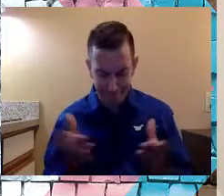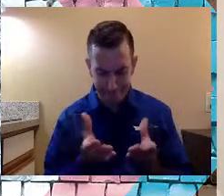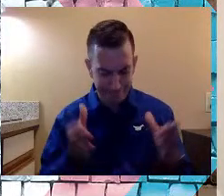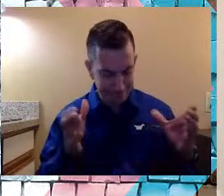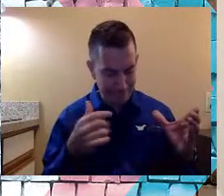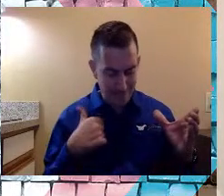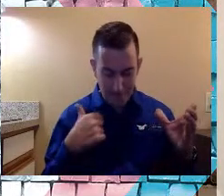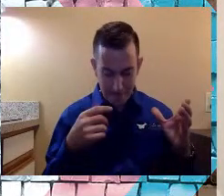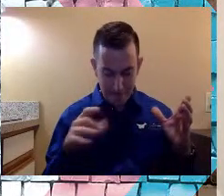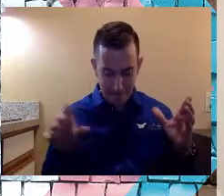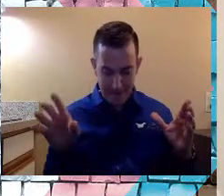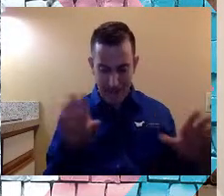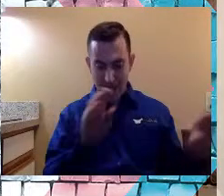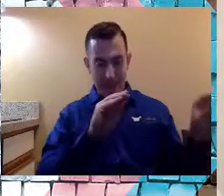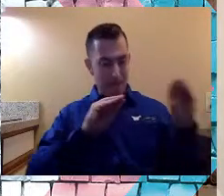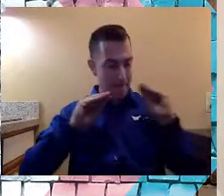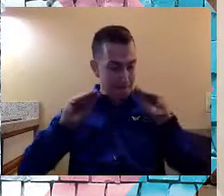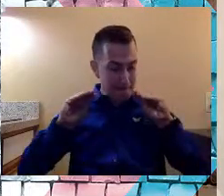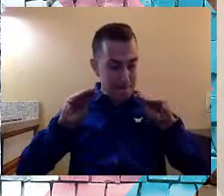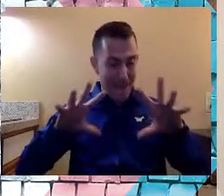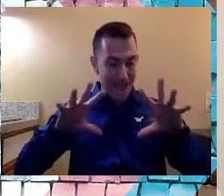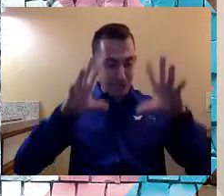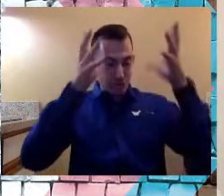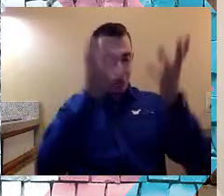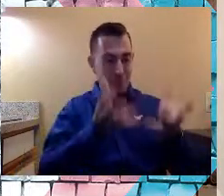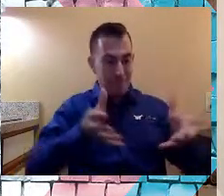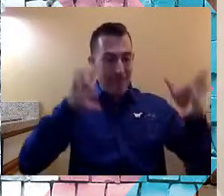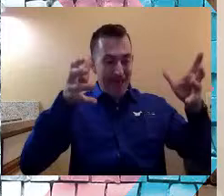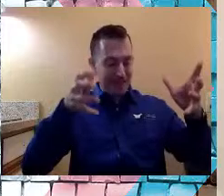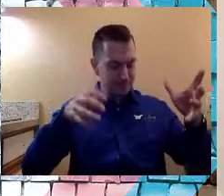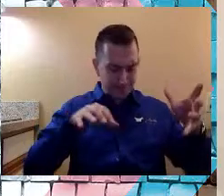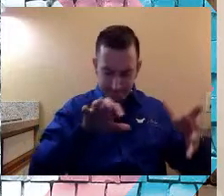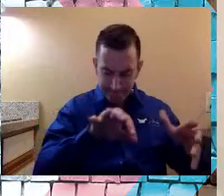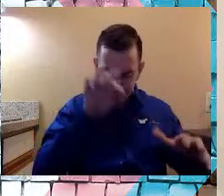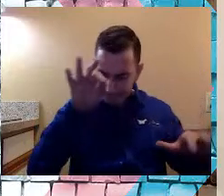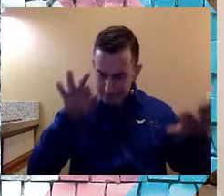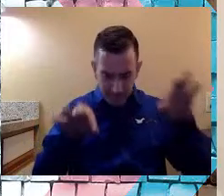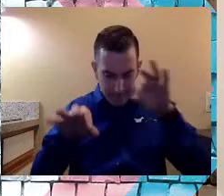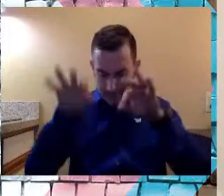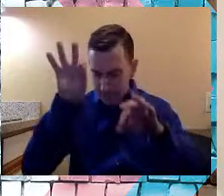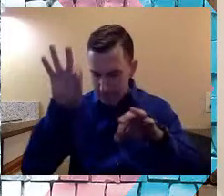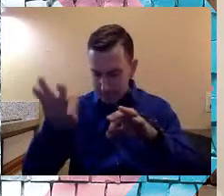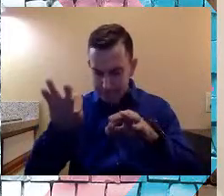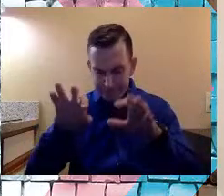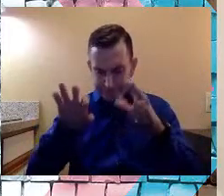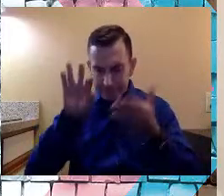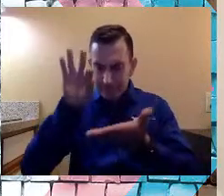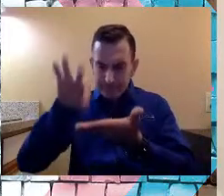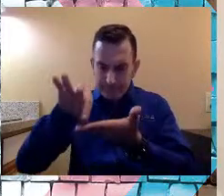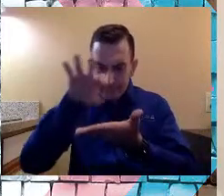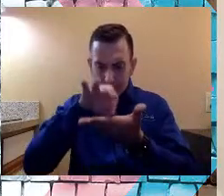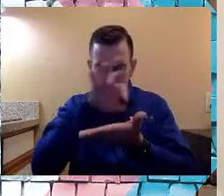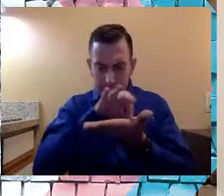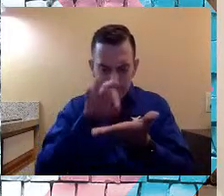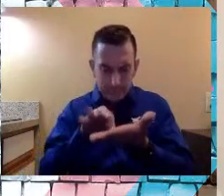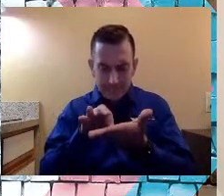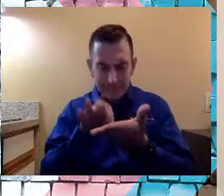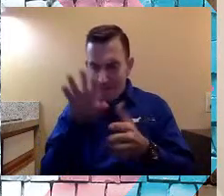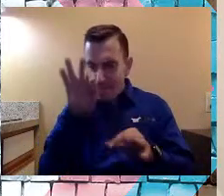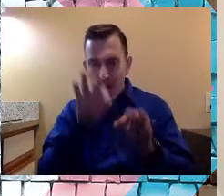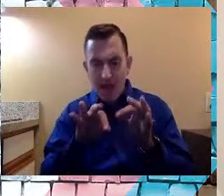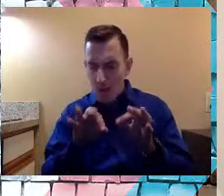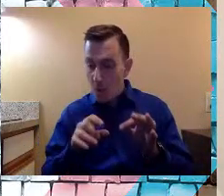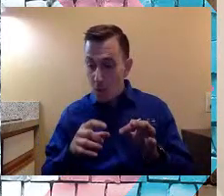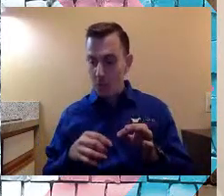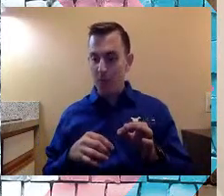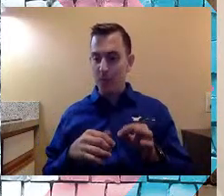and try to find some pieces that match my rainbow. Like I just found a little red one. And I'm gonna add that,